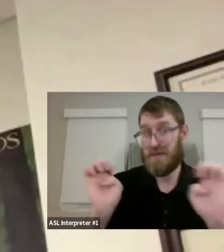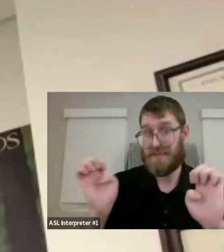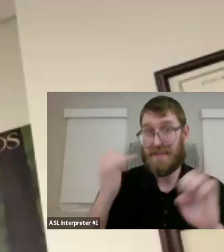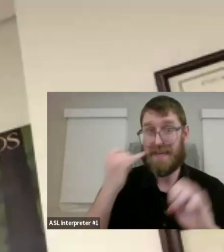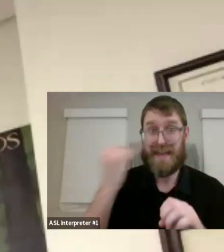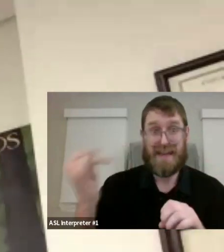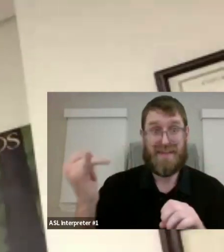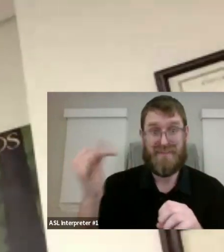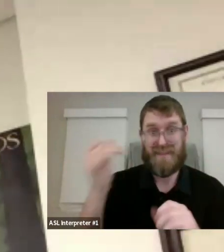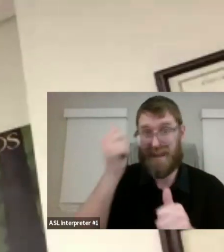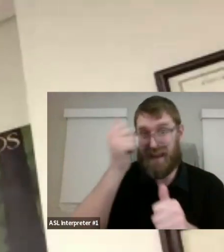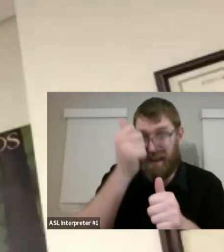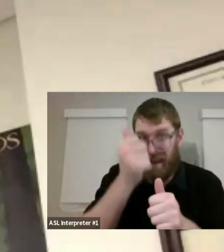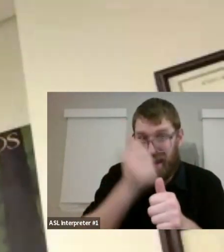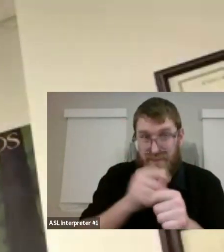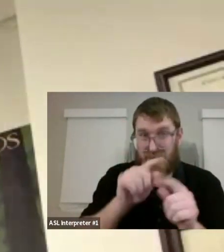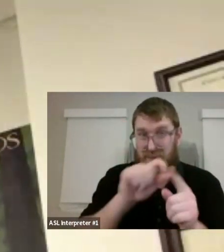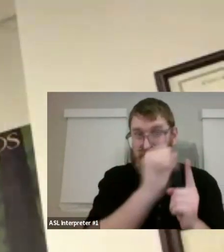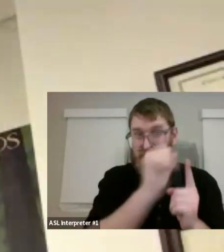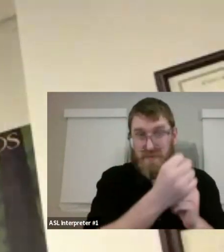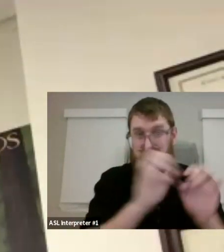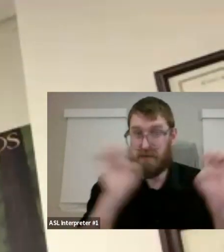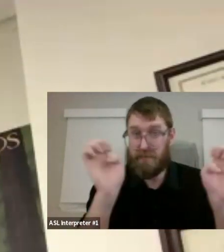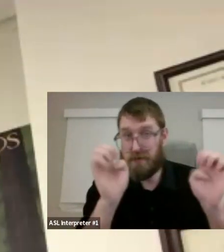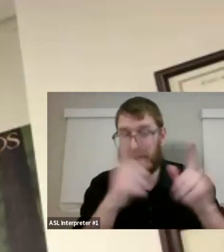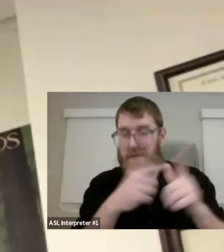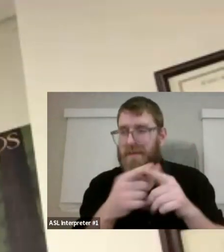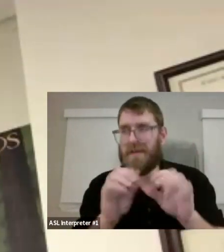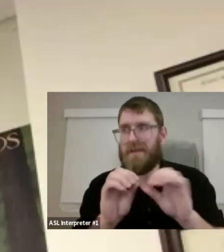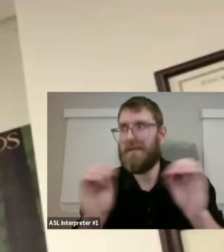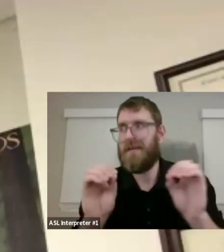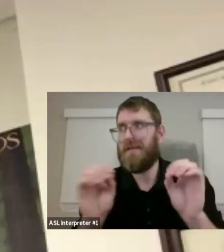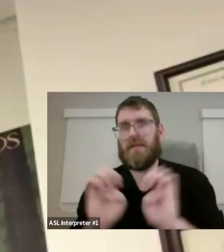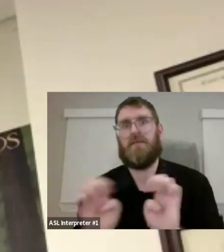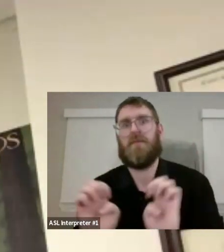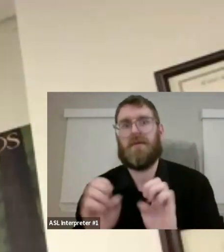is an emergency, then none of them are an emergency, and then there's chaos.